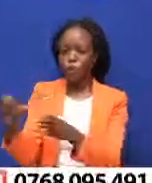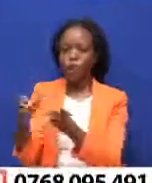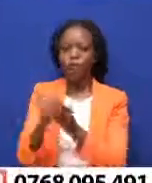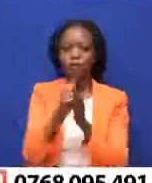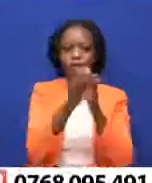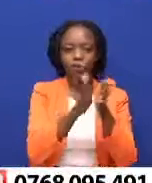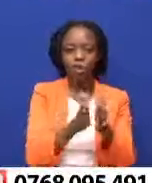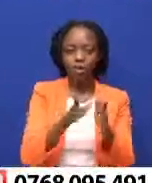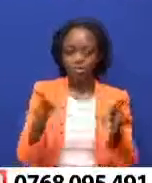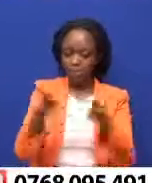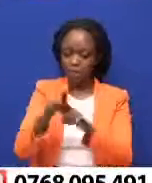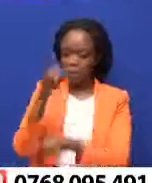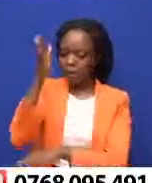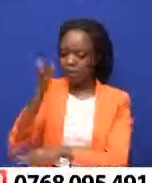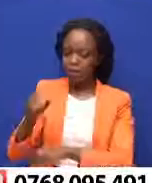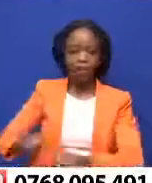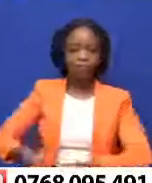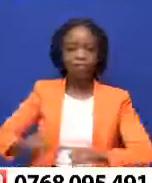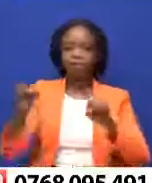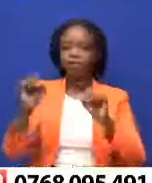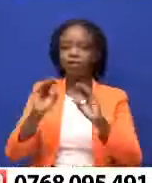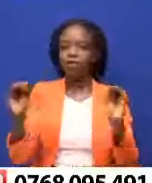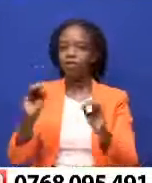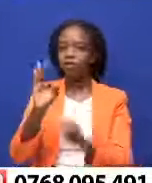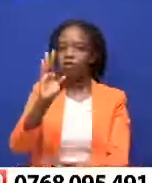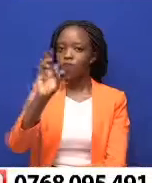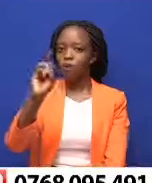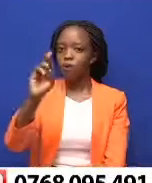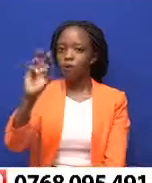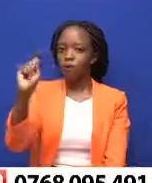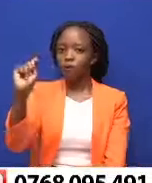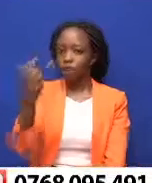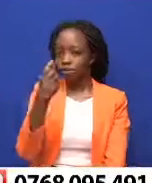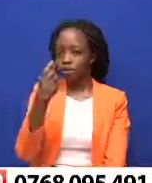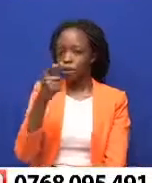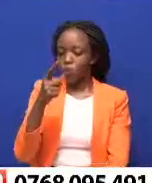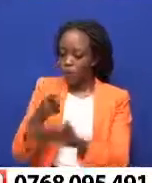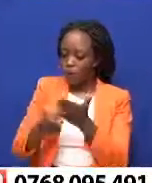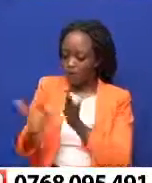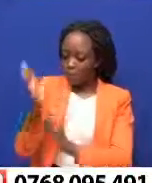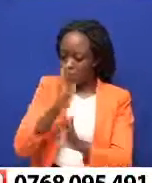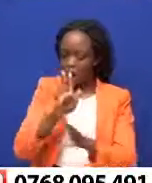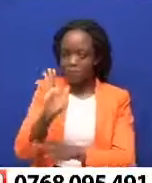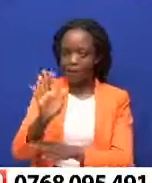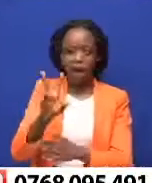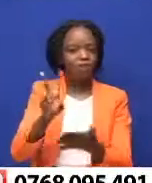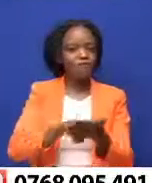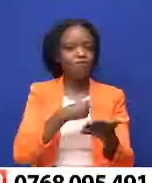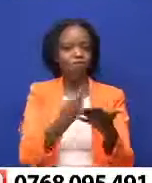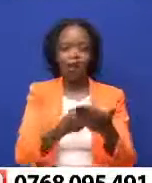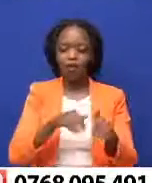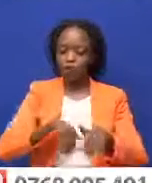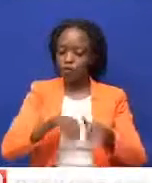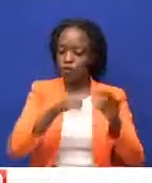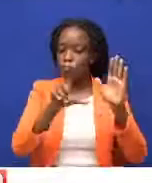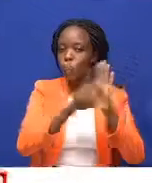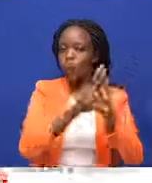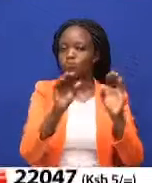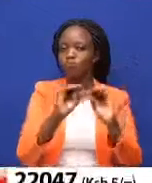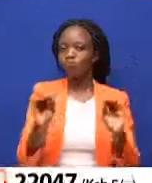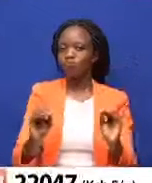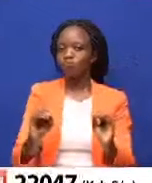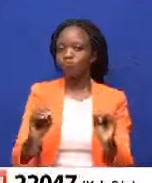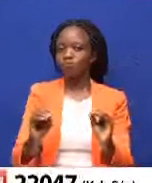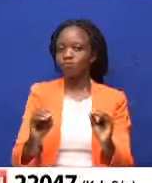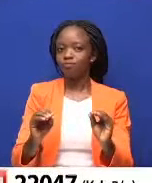the party leader of Ford Kenya. Whatever they tried to do, it was an illegality. And it was fraudulent.